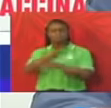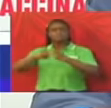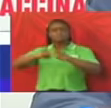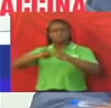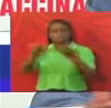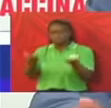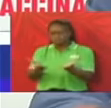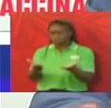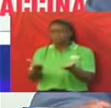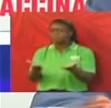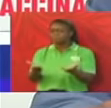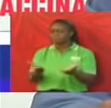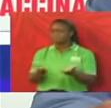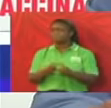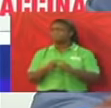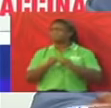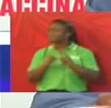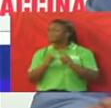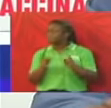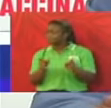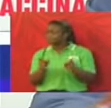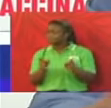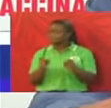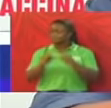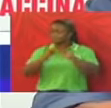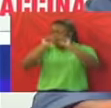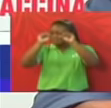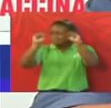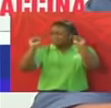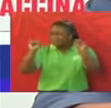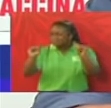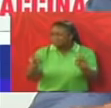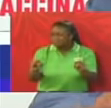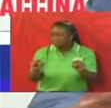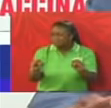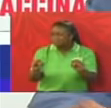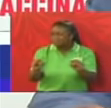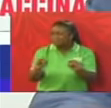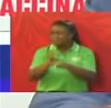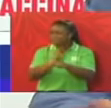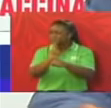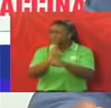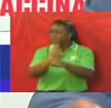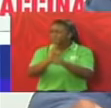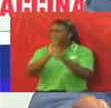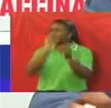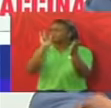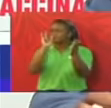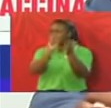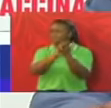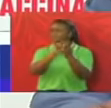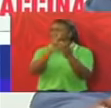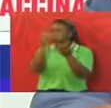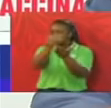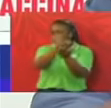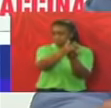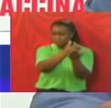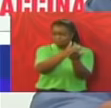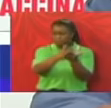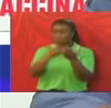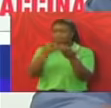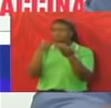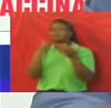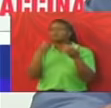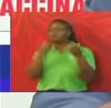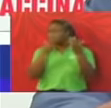has existed. And that system is the one that is being used quite successfully to collect any information on any serious adverse